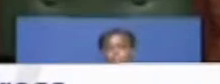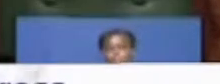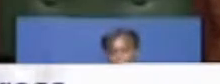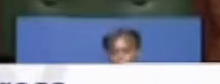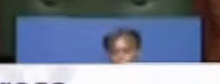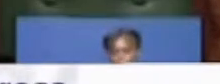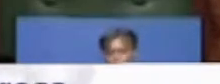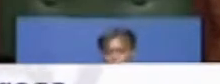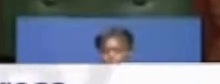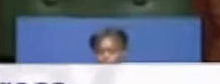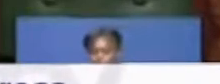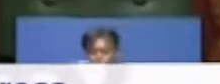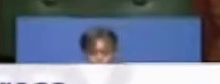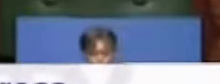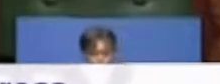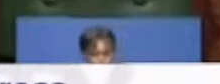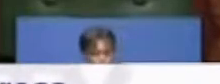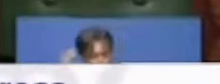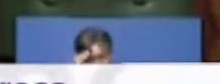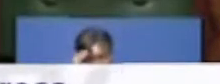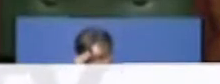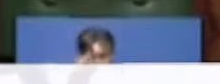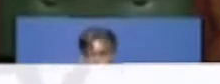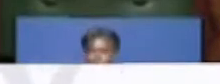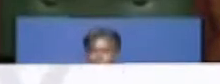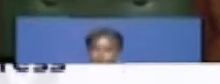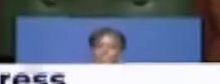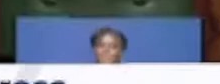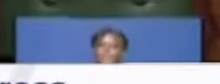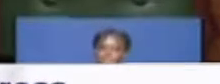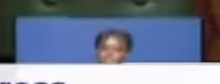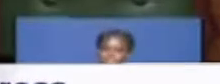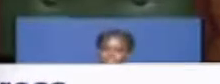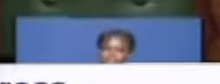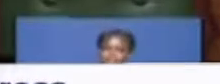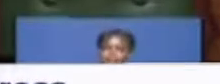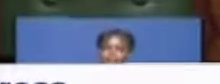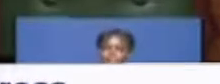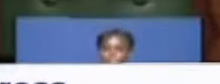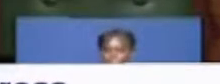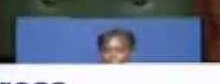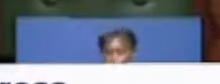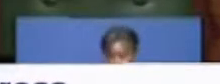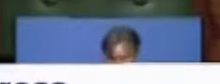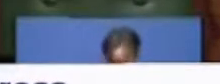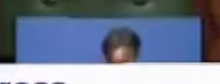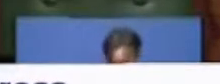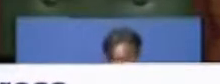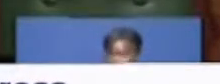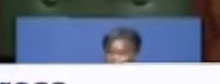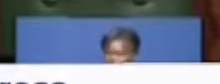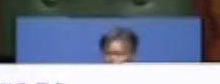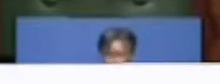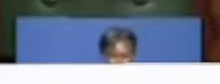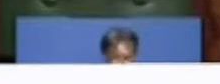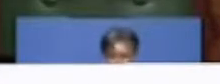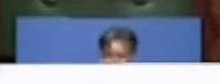secondary school, I am pleased to report to the House that since 2013, we have recruited an